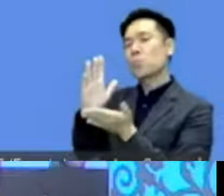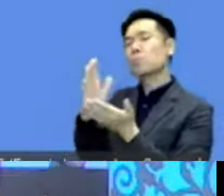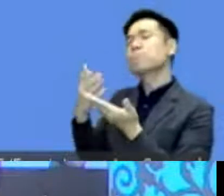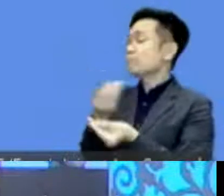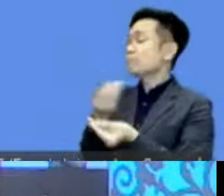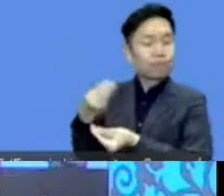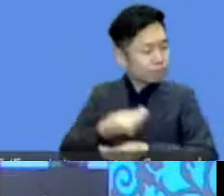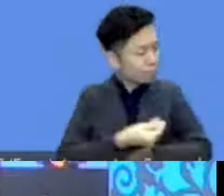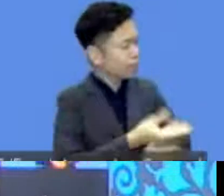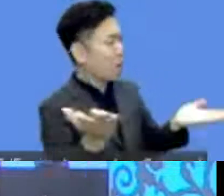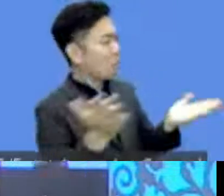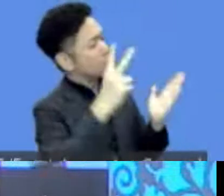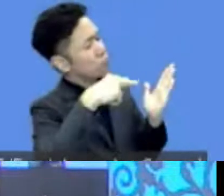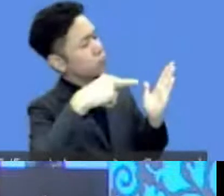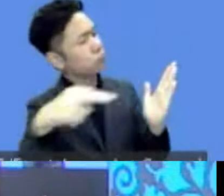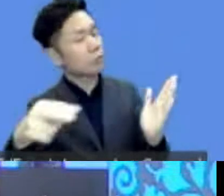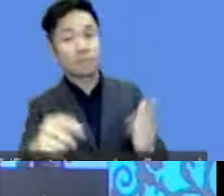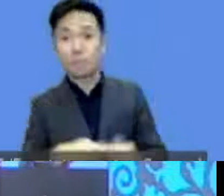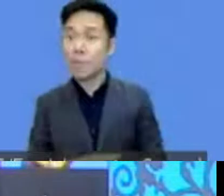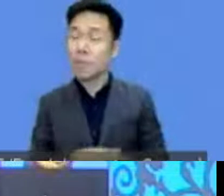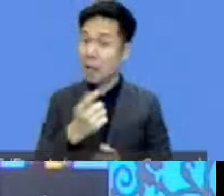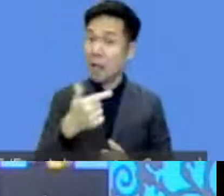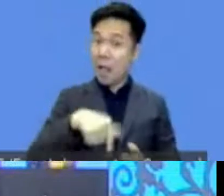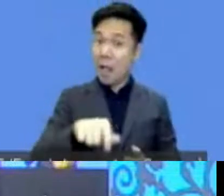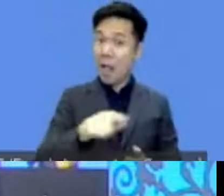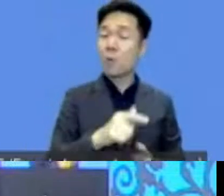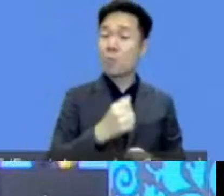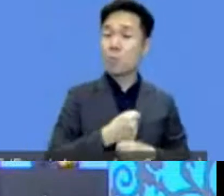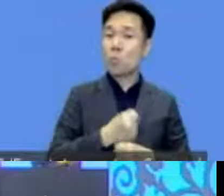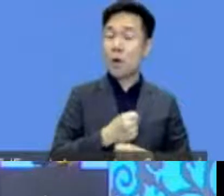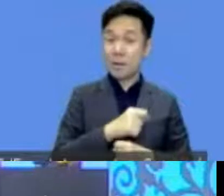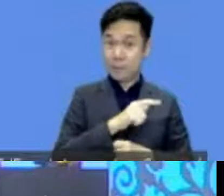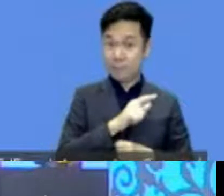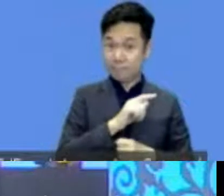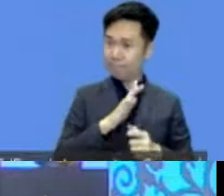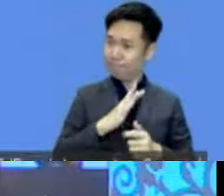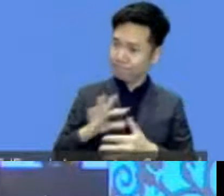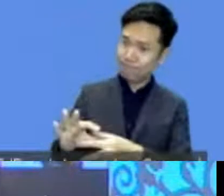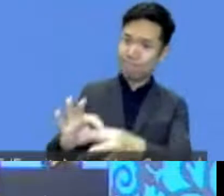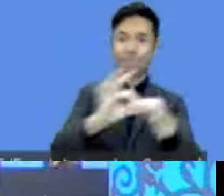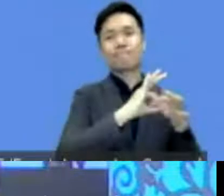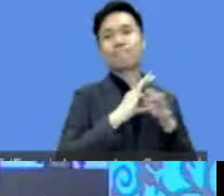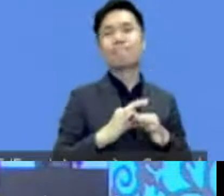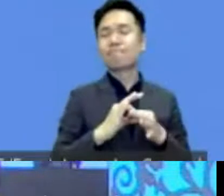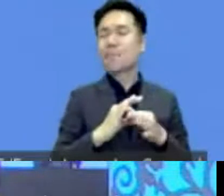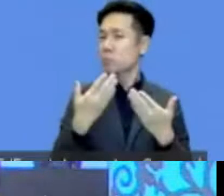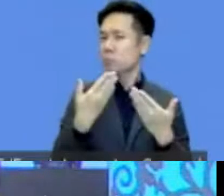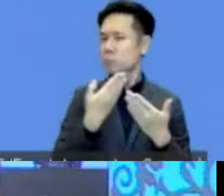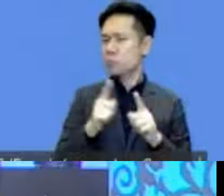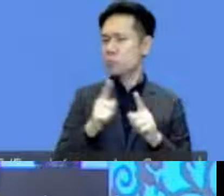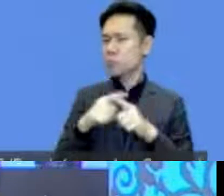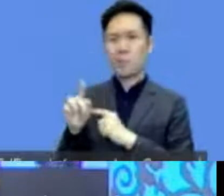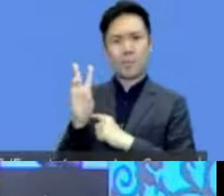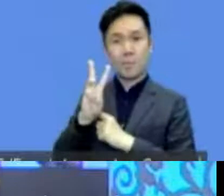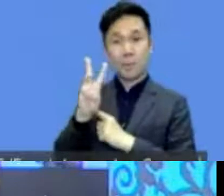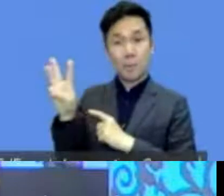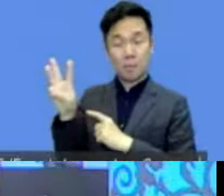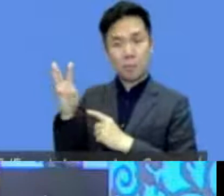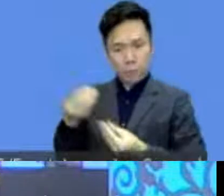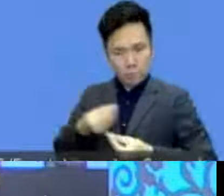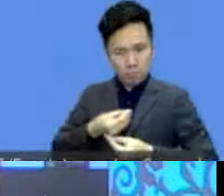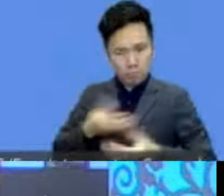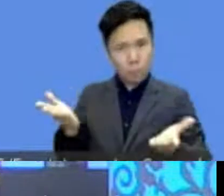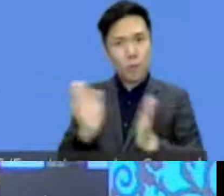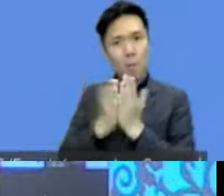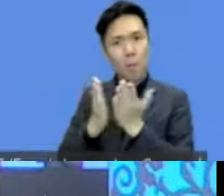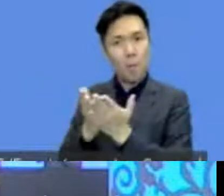also a wonderful network of librarians who shared useful information and resources online. Ebooks are